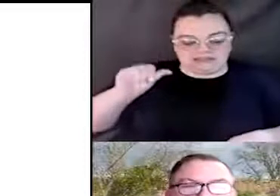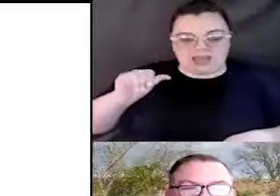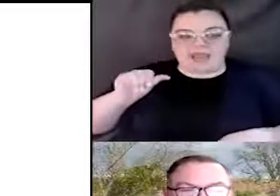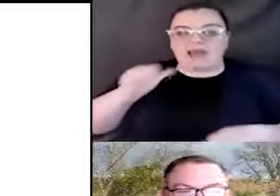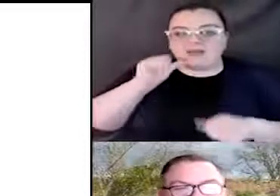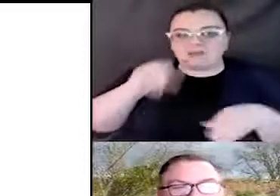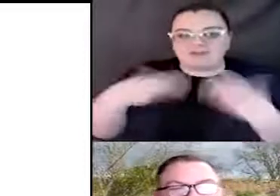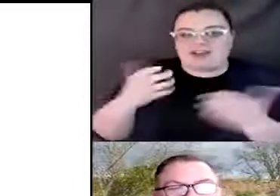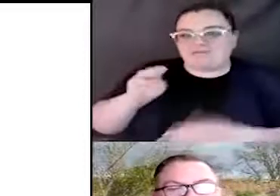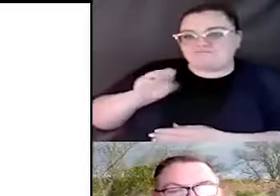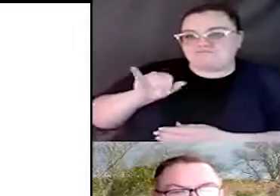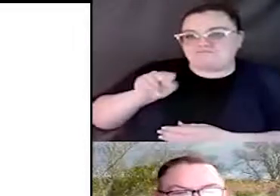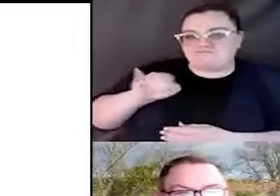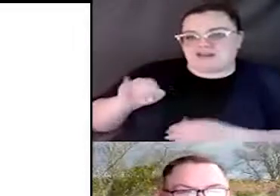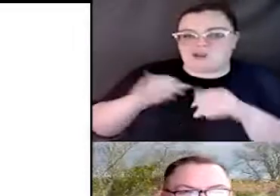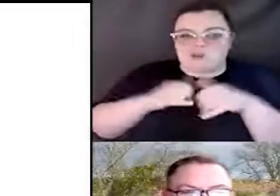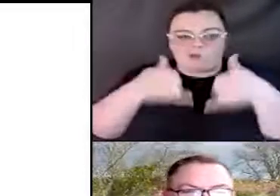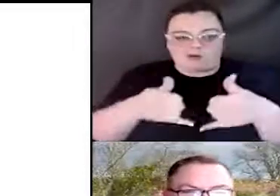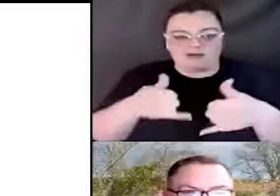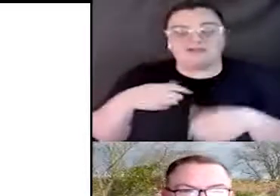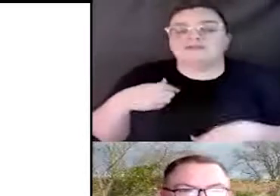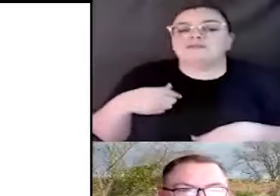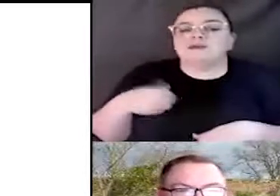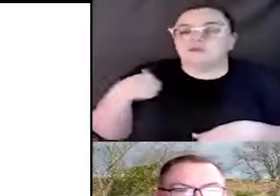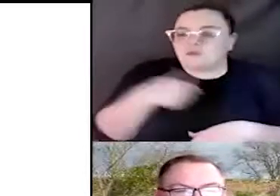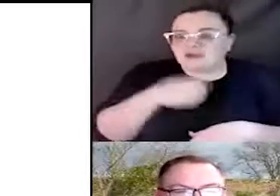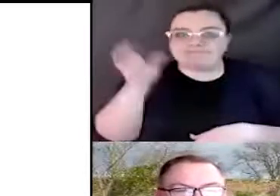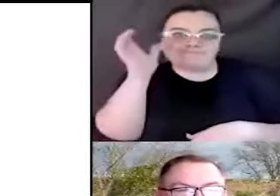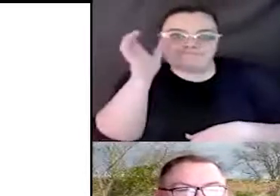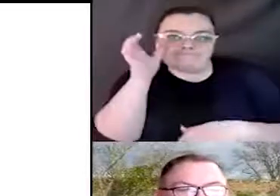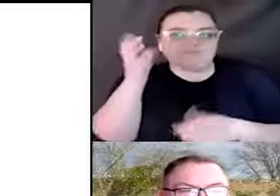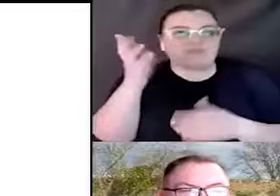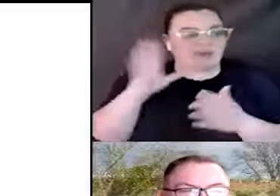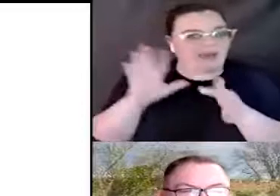mini awards, which we're about to hear from the recipients of this year's